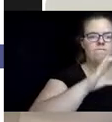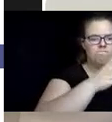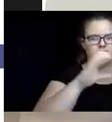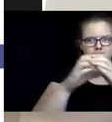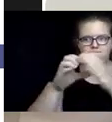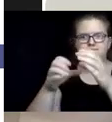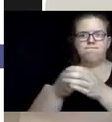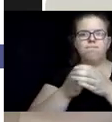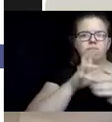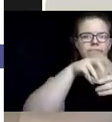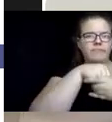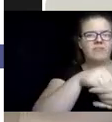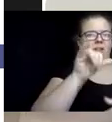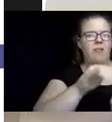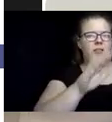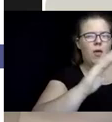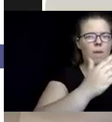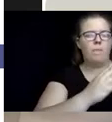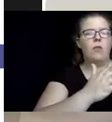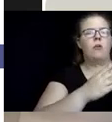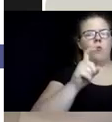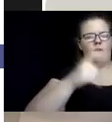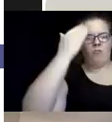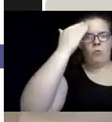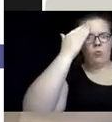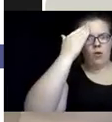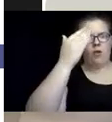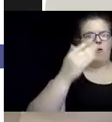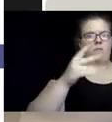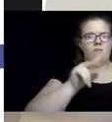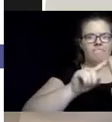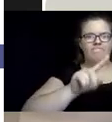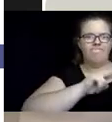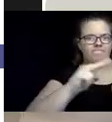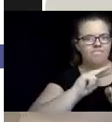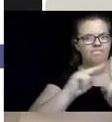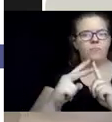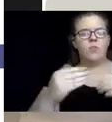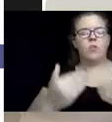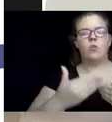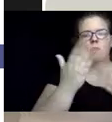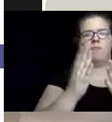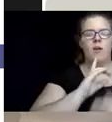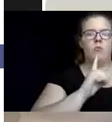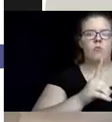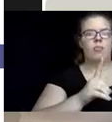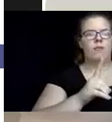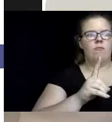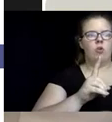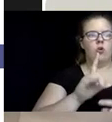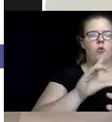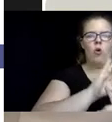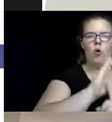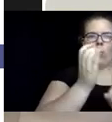need to be aware of from a lot of different angles in order to provide really culturally